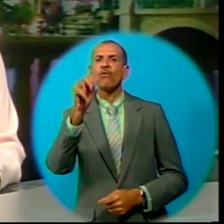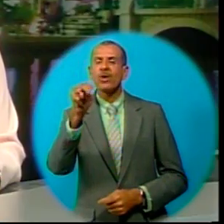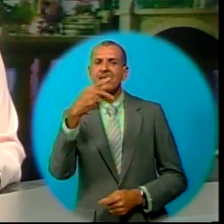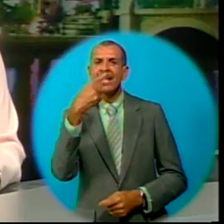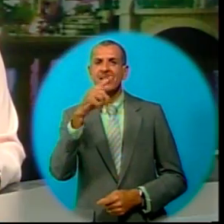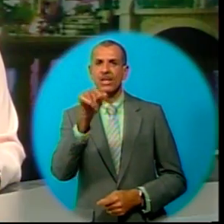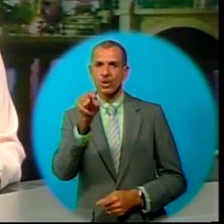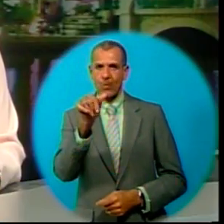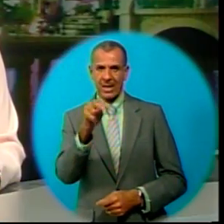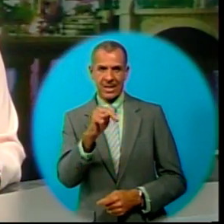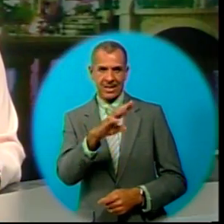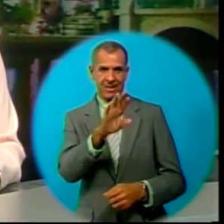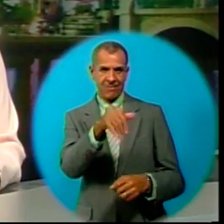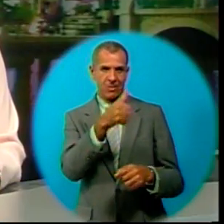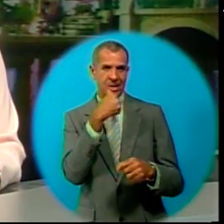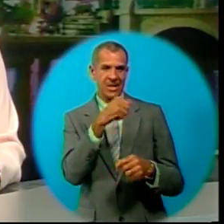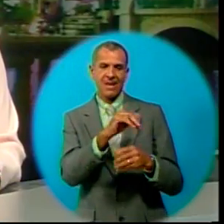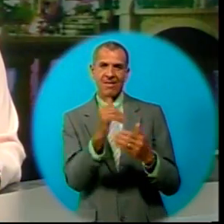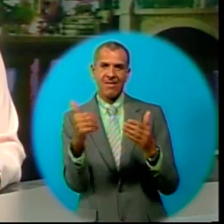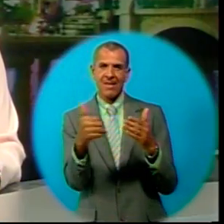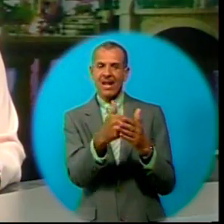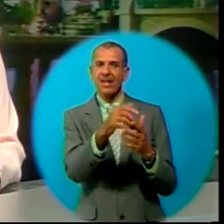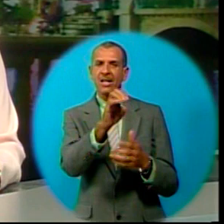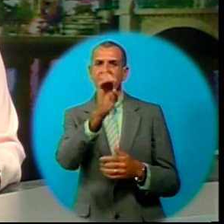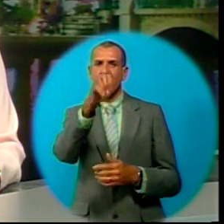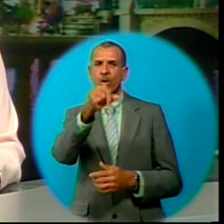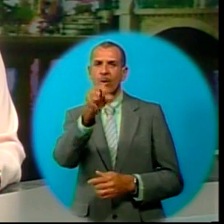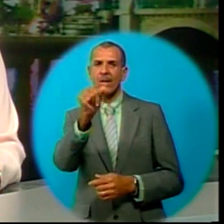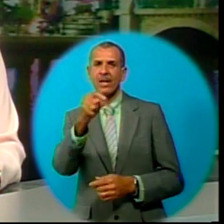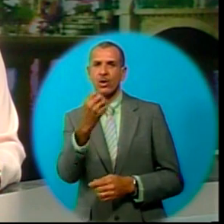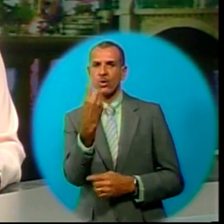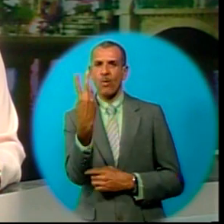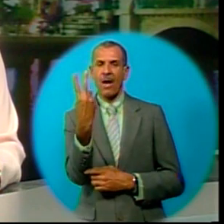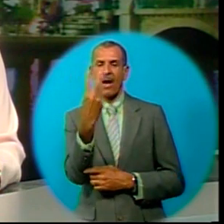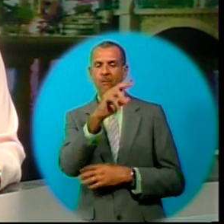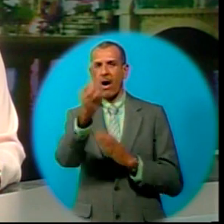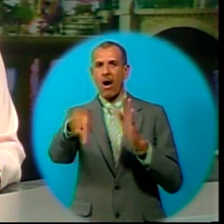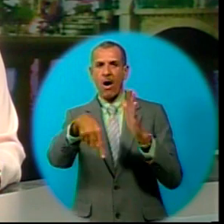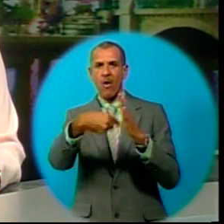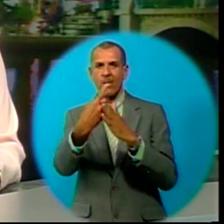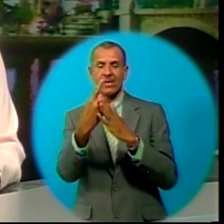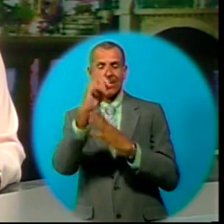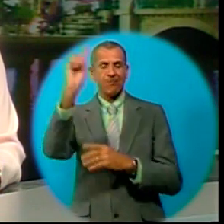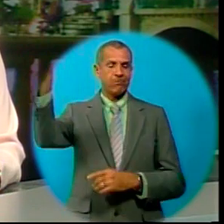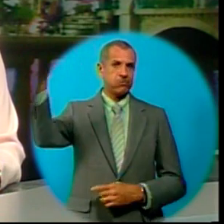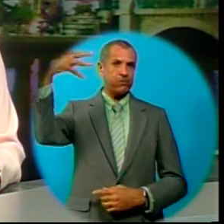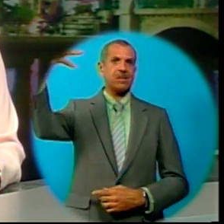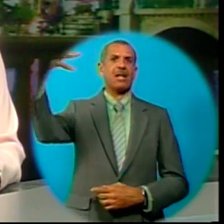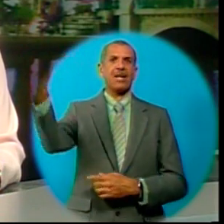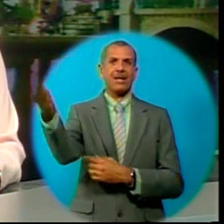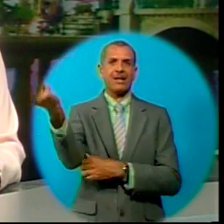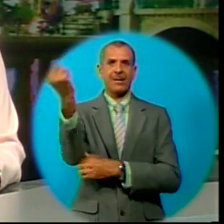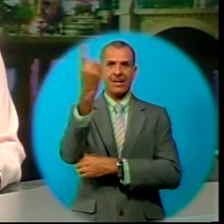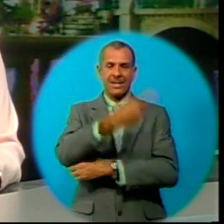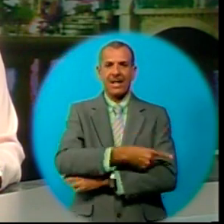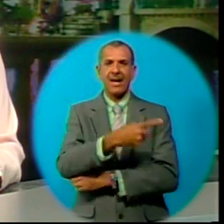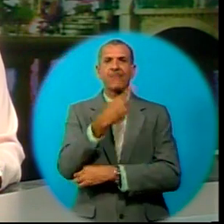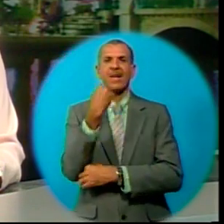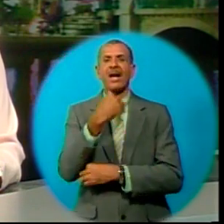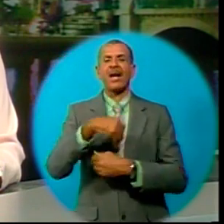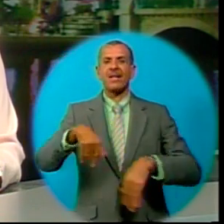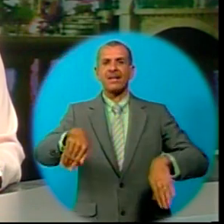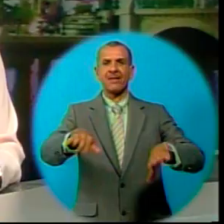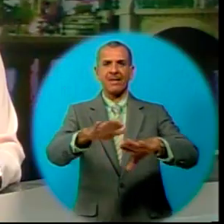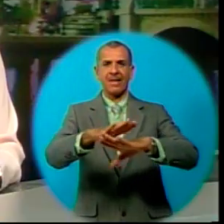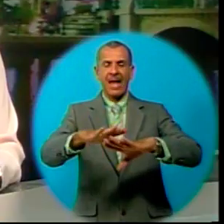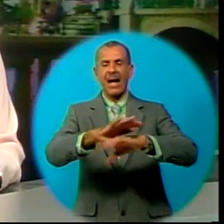located very close to the equator, has 12 hours of sunlight daily, as well as large remote land areas not served